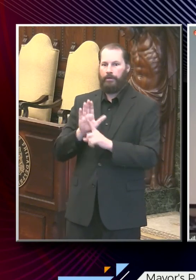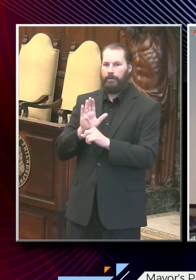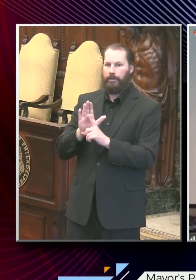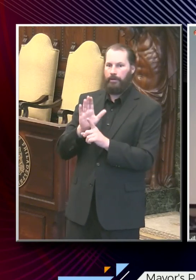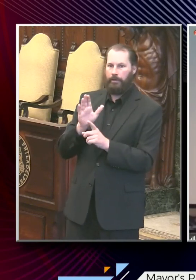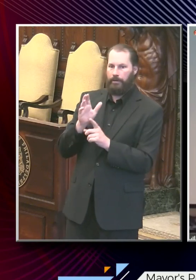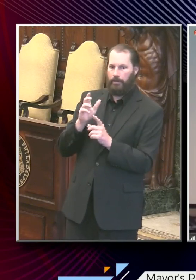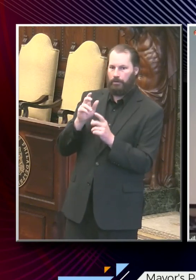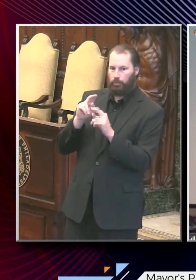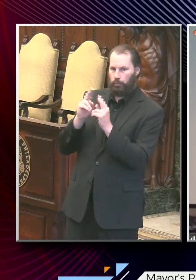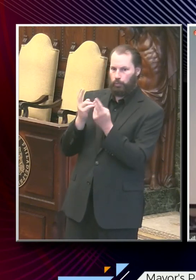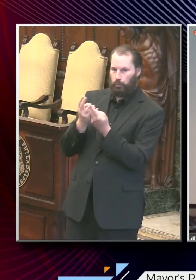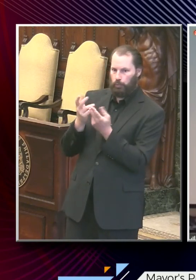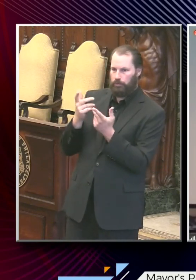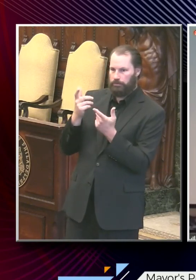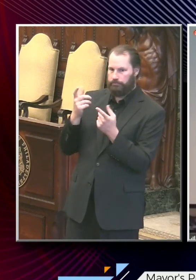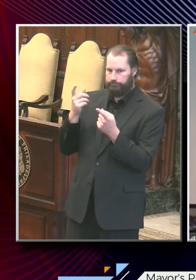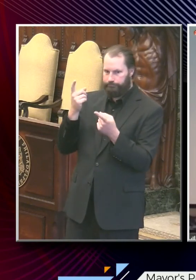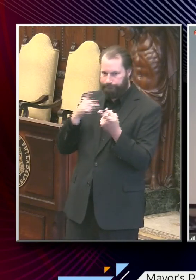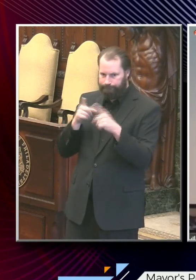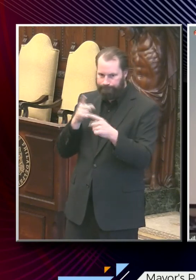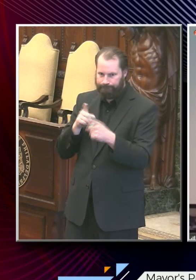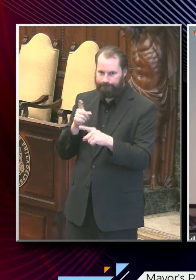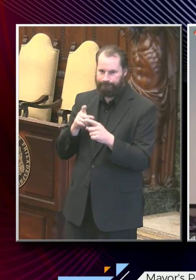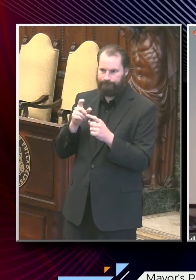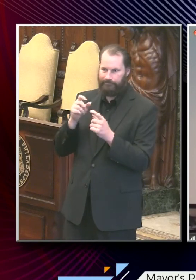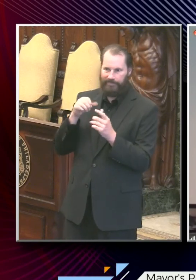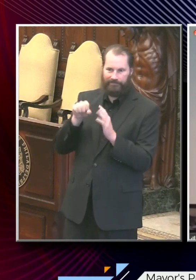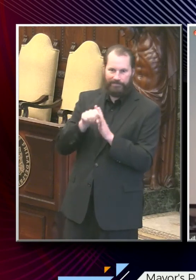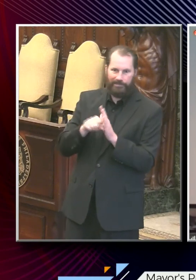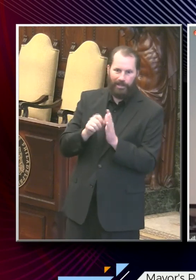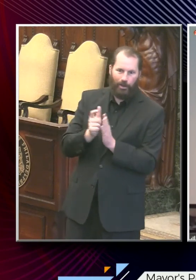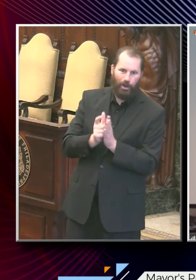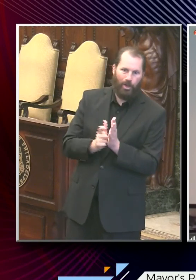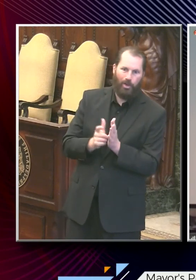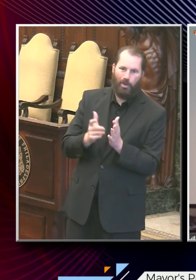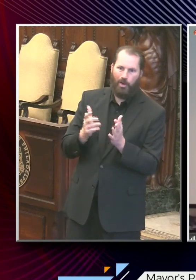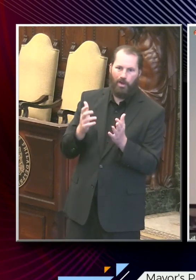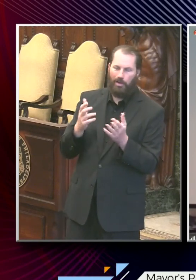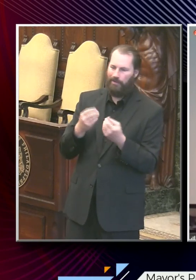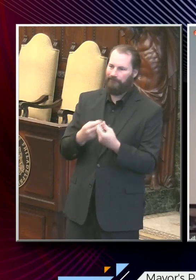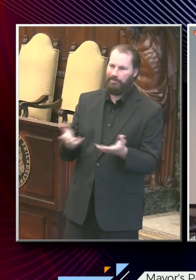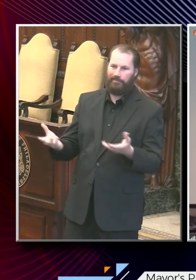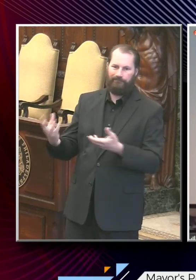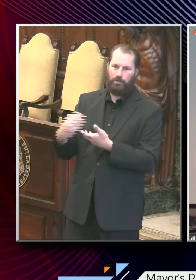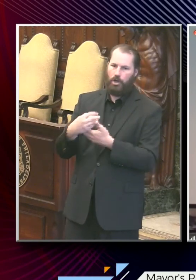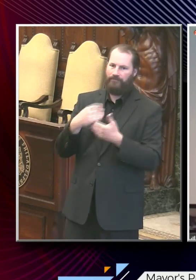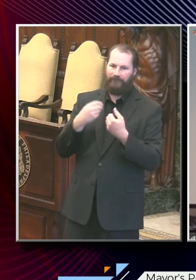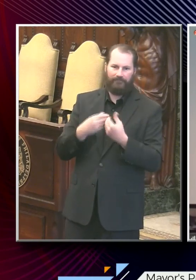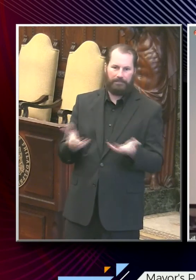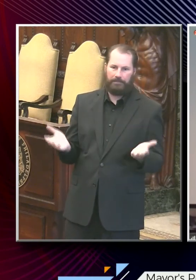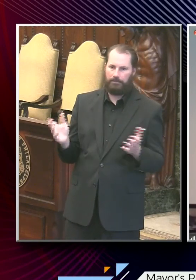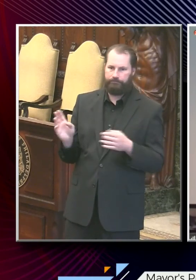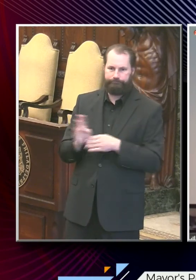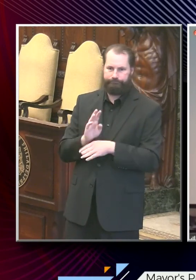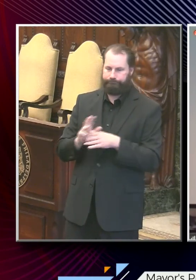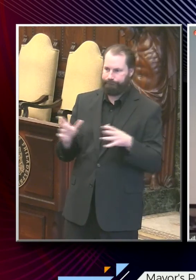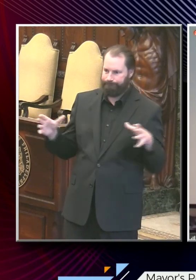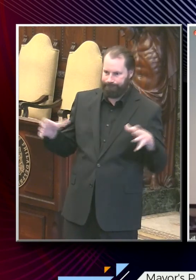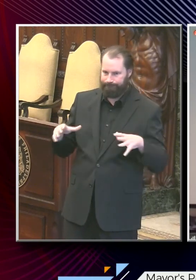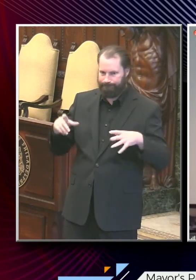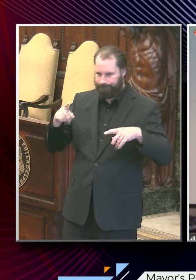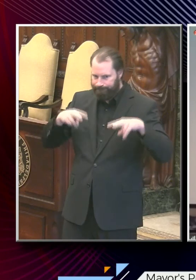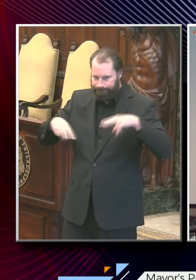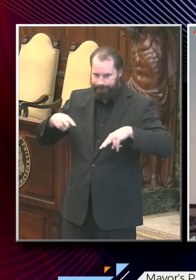and state legislation. So there's a number of things that we are currently working on, and we'll